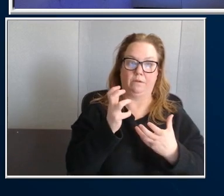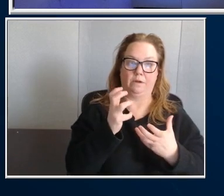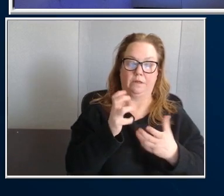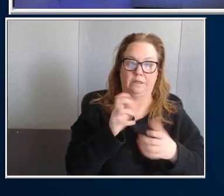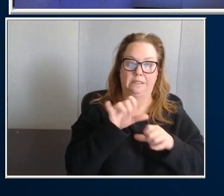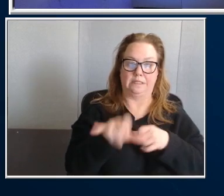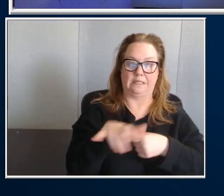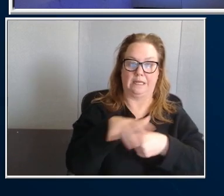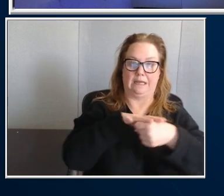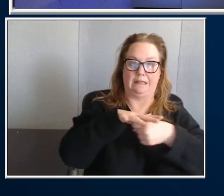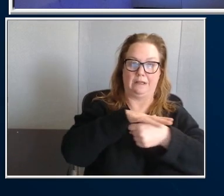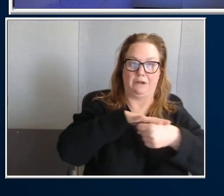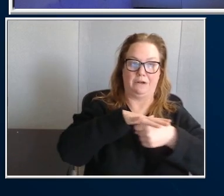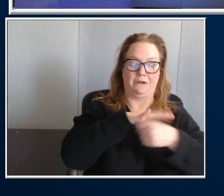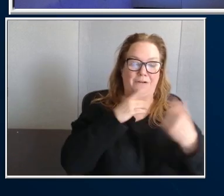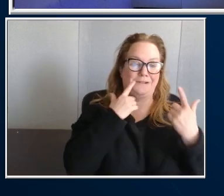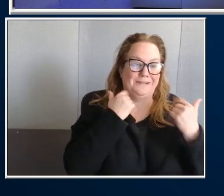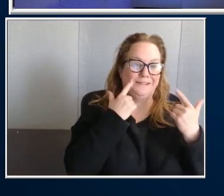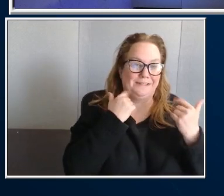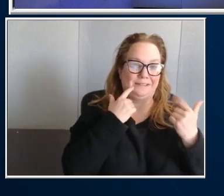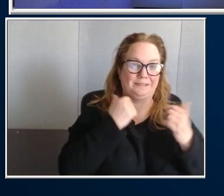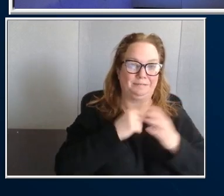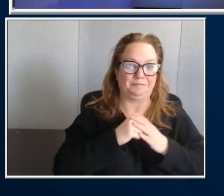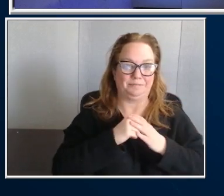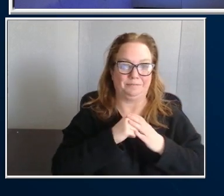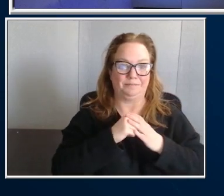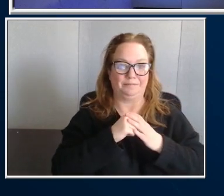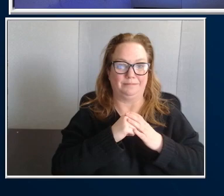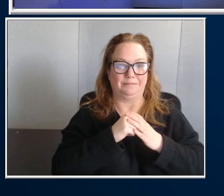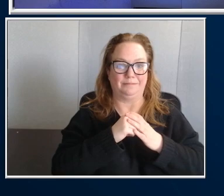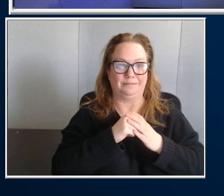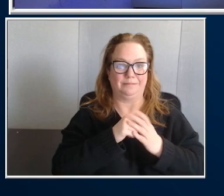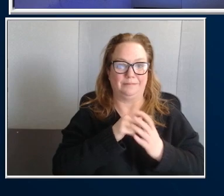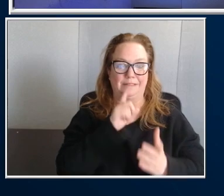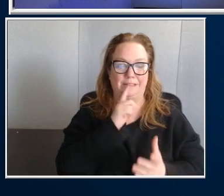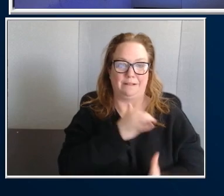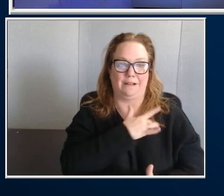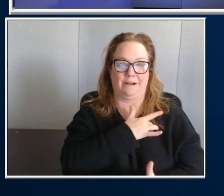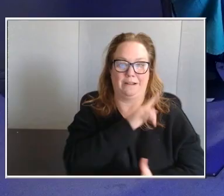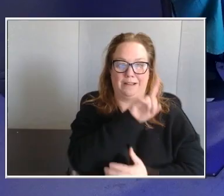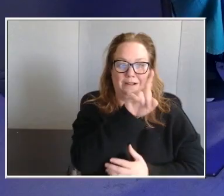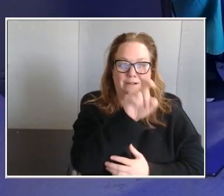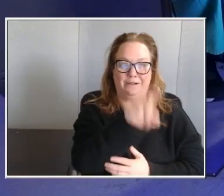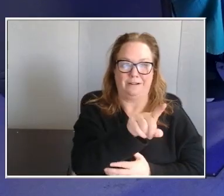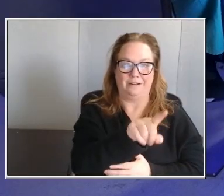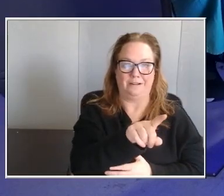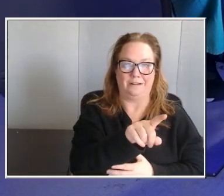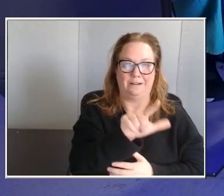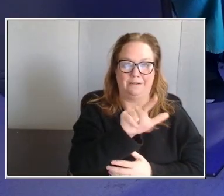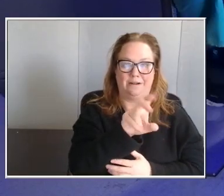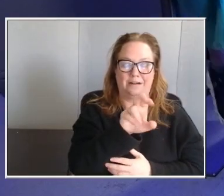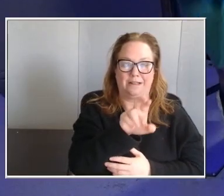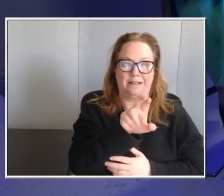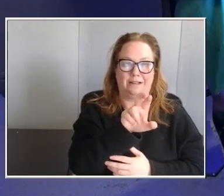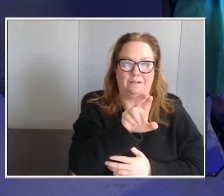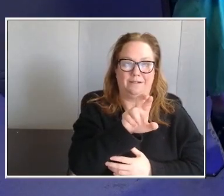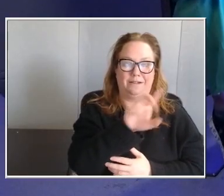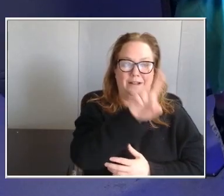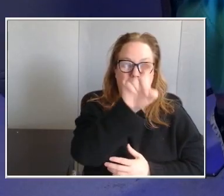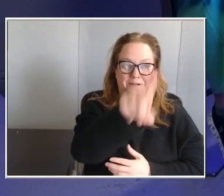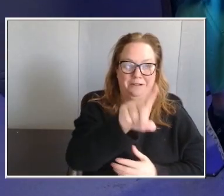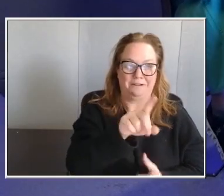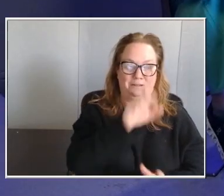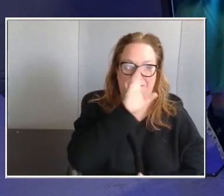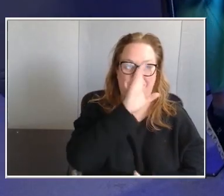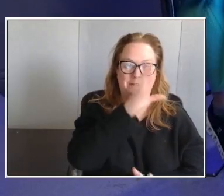local? Wow, someone got right to the heart of that question, or in this case, right to the liver of that question. That one. Yeah. I'll take